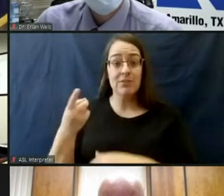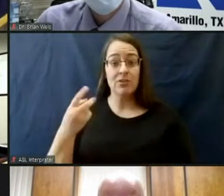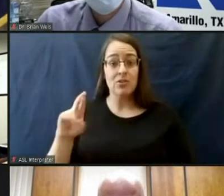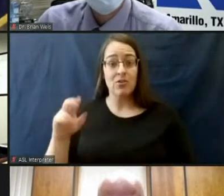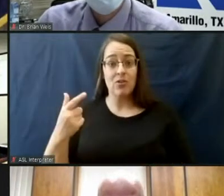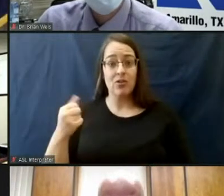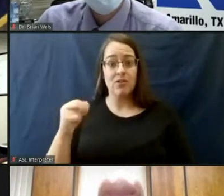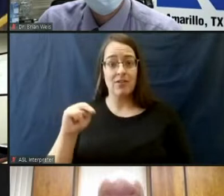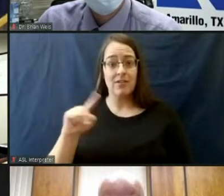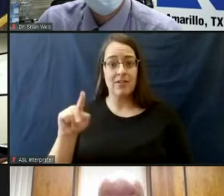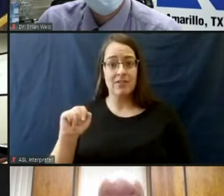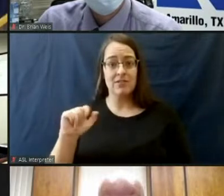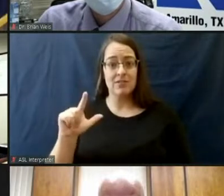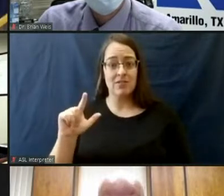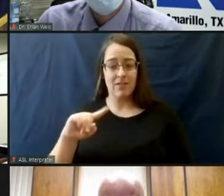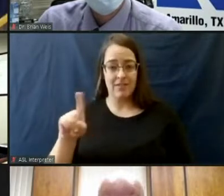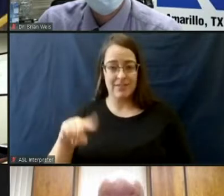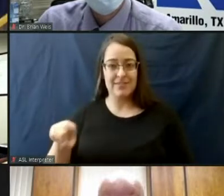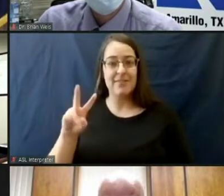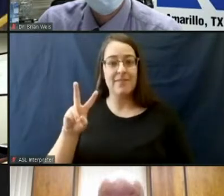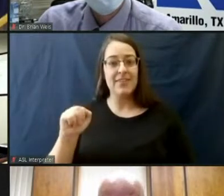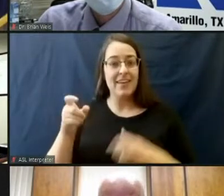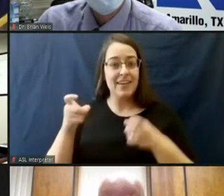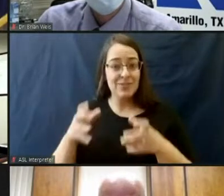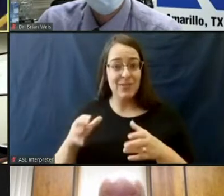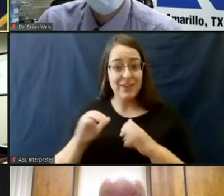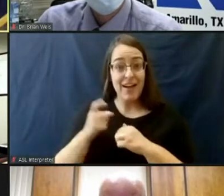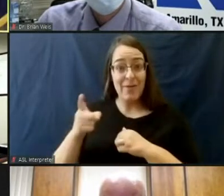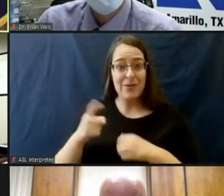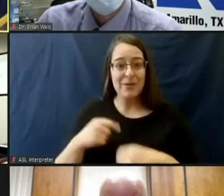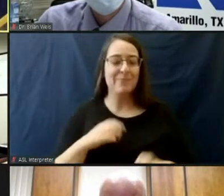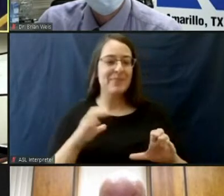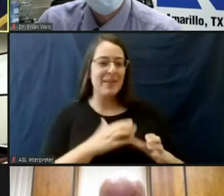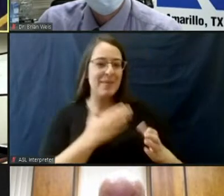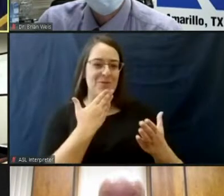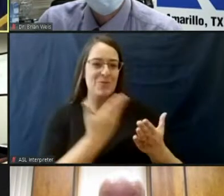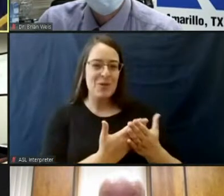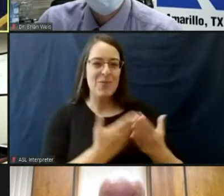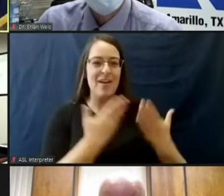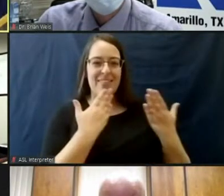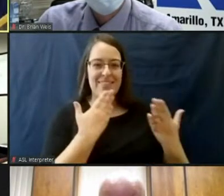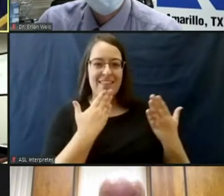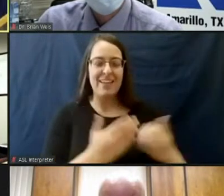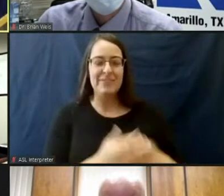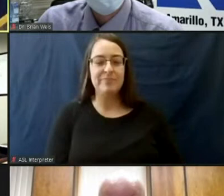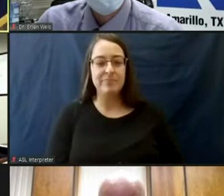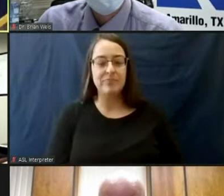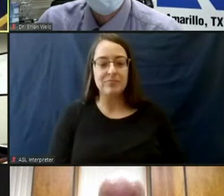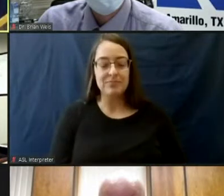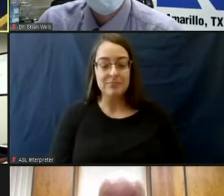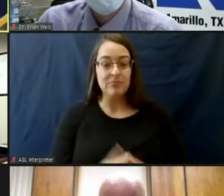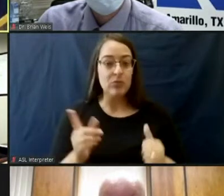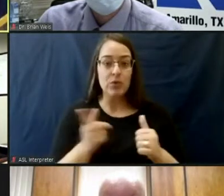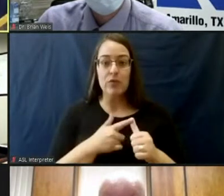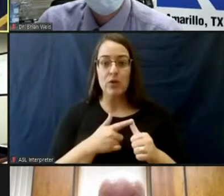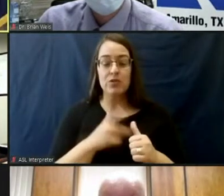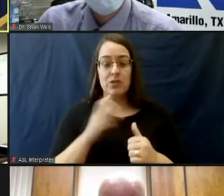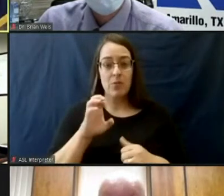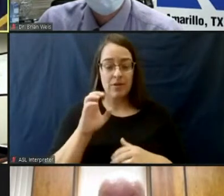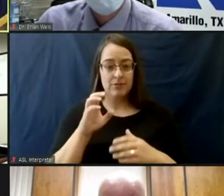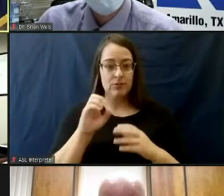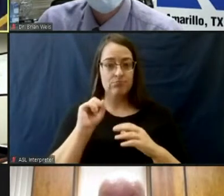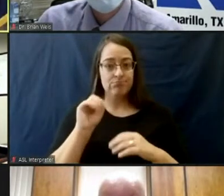Director of the Amarillo VA. Dr. Gonzalez, how are you? I'm doing well, Dave. Thank you. So, the first thing I want to underscore is the importance